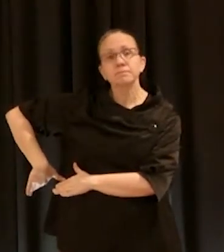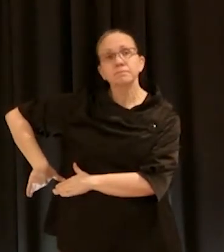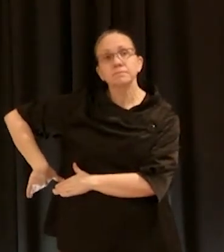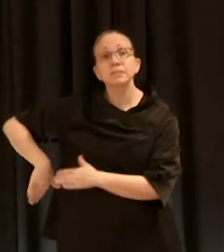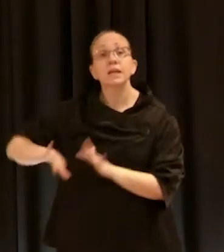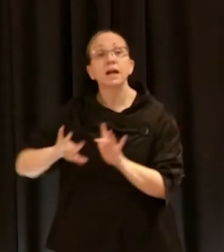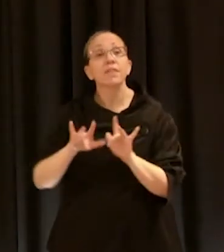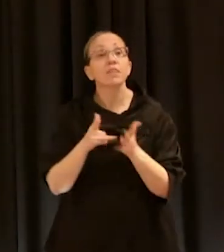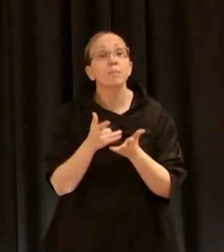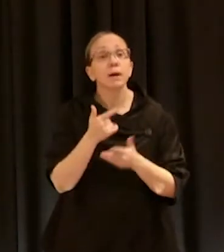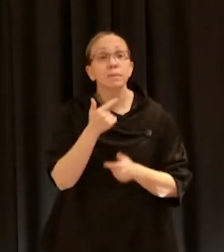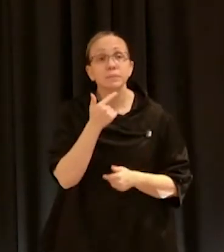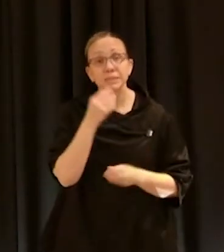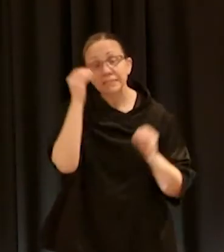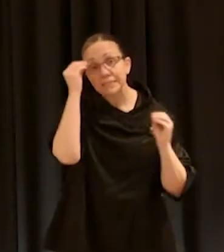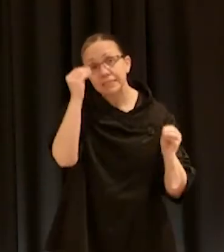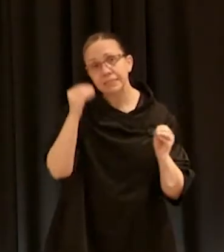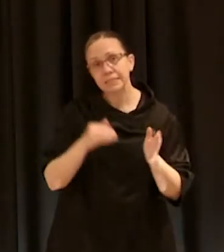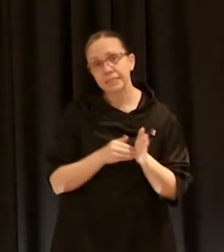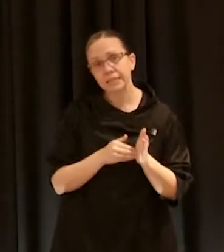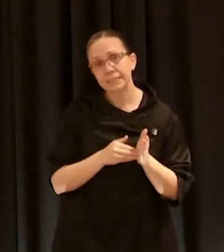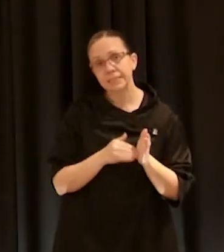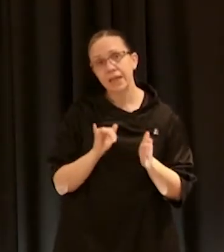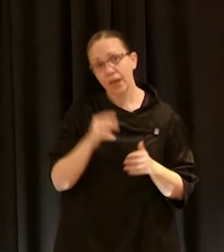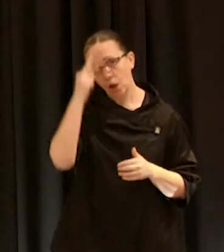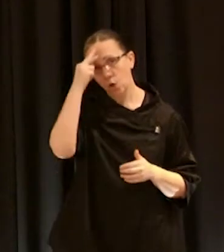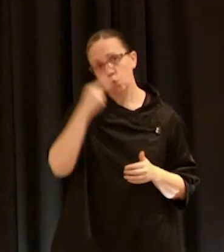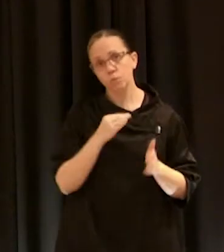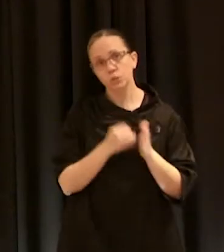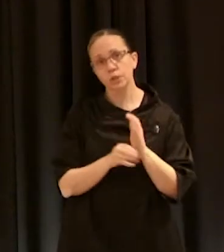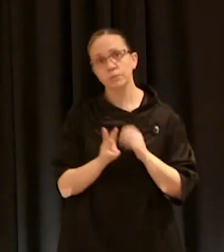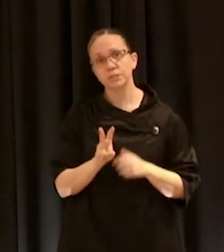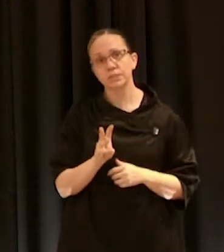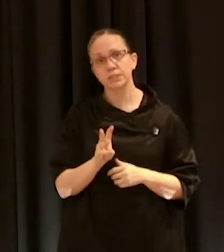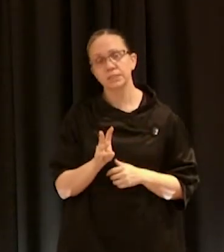behind. The Bible teaches against that in